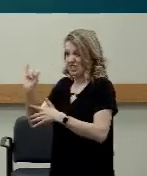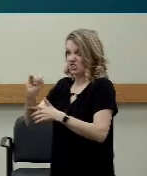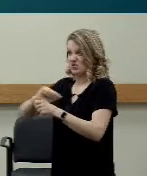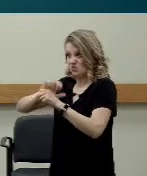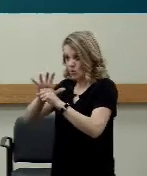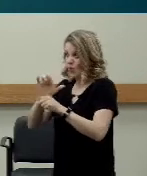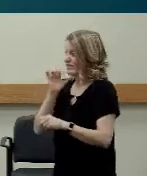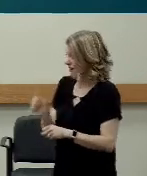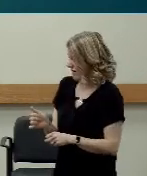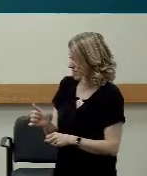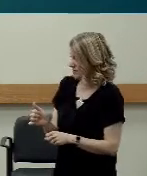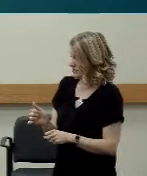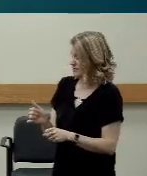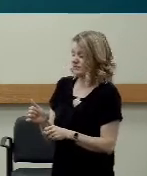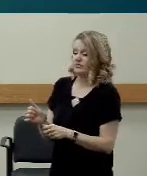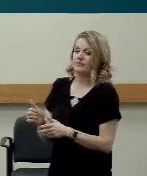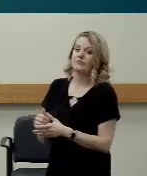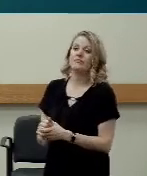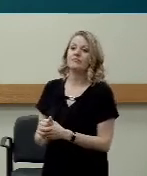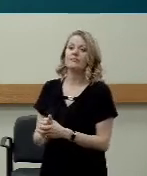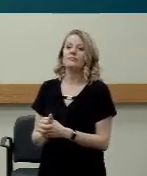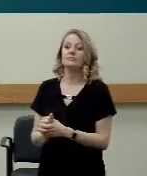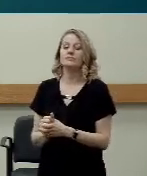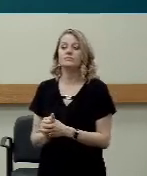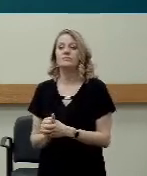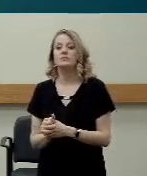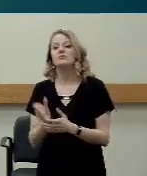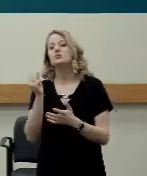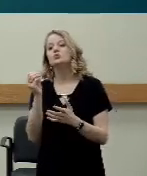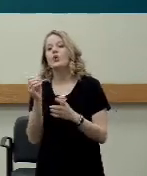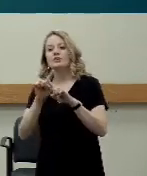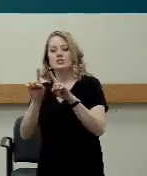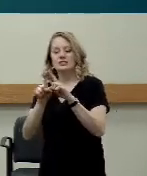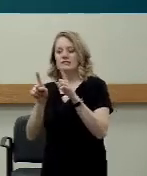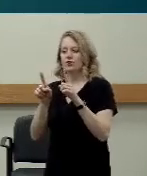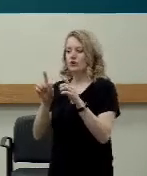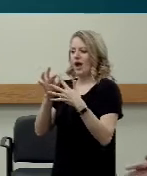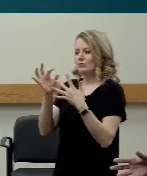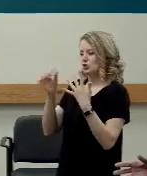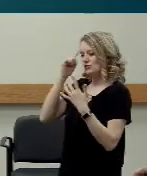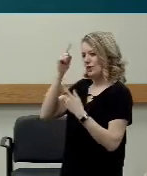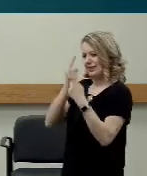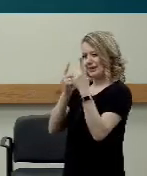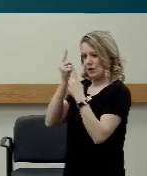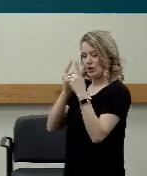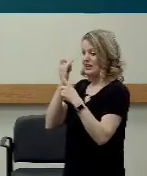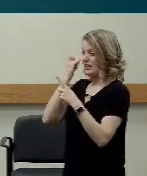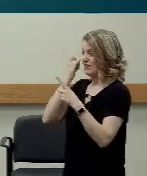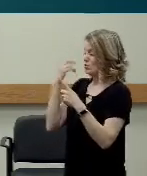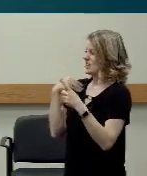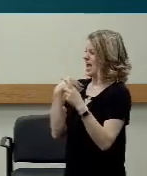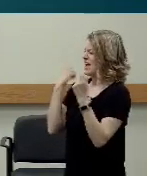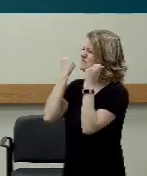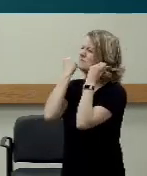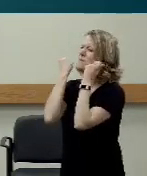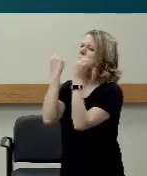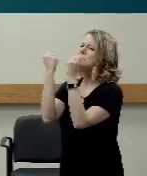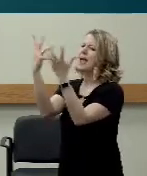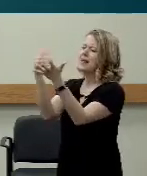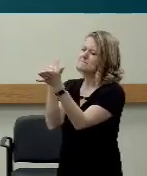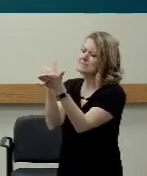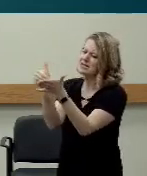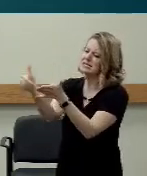isn't? And so there's a different way of thinking about this. If we had a widespread test, if there were hundreds of millions of